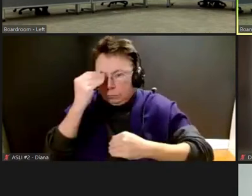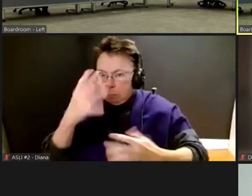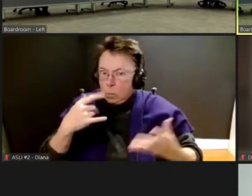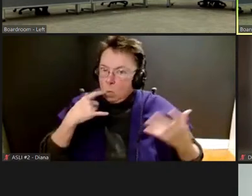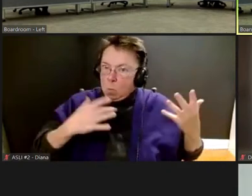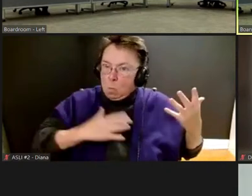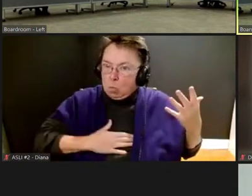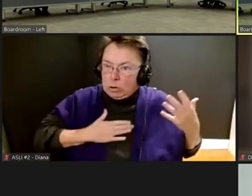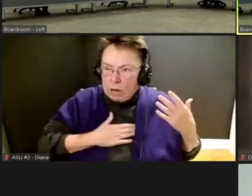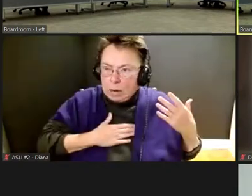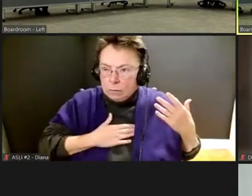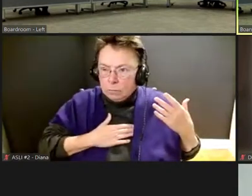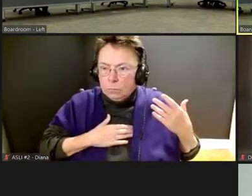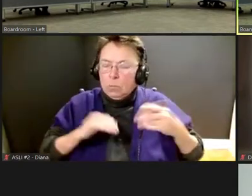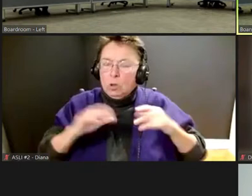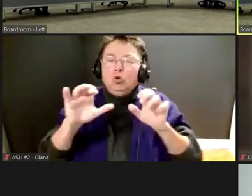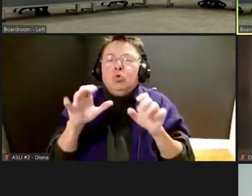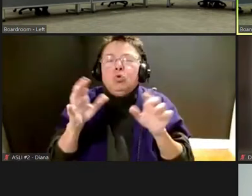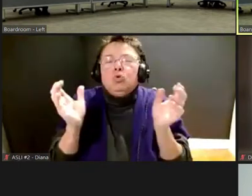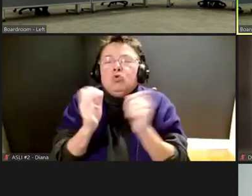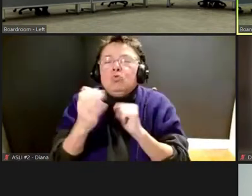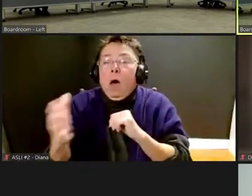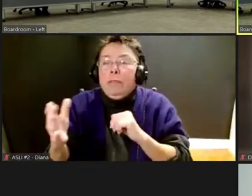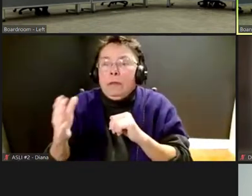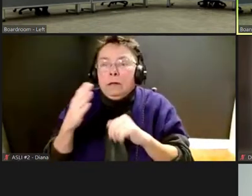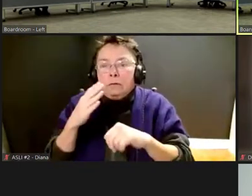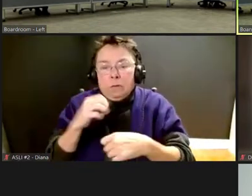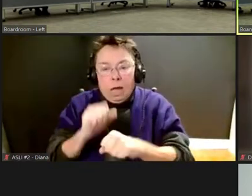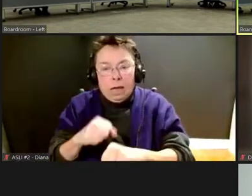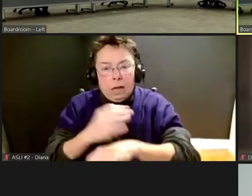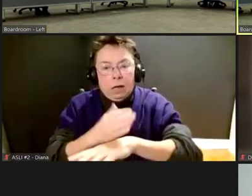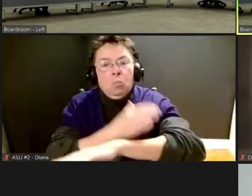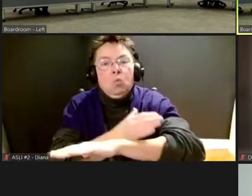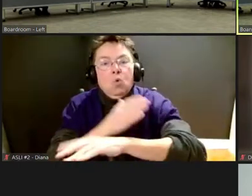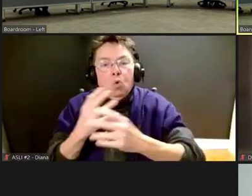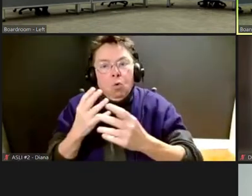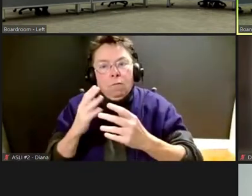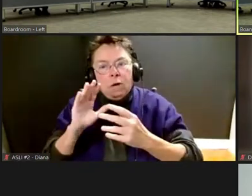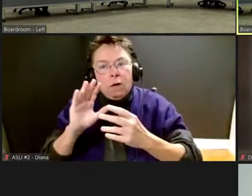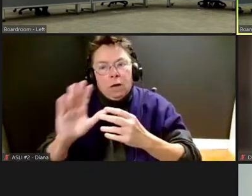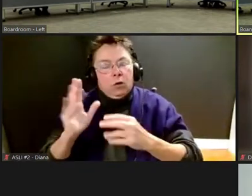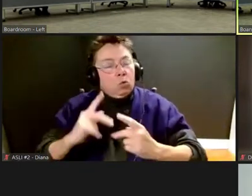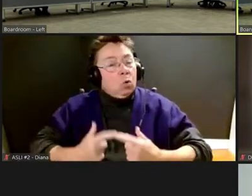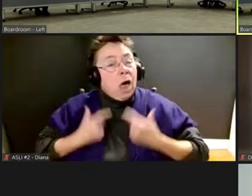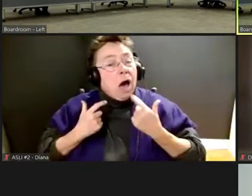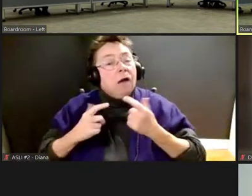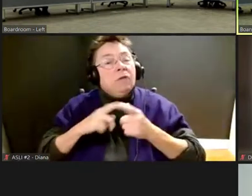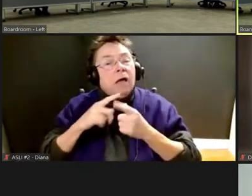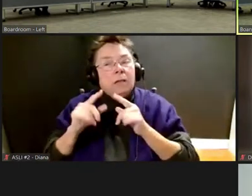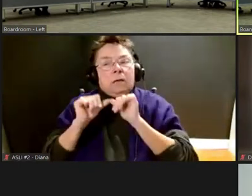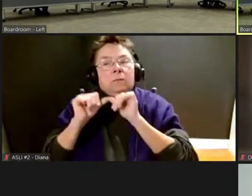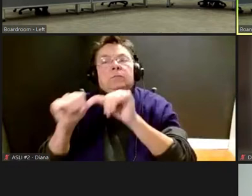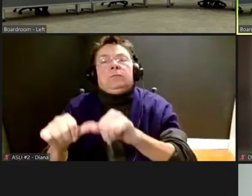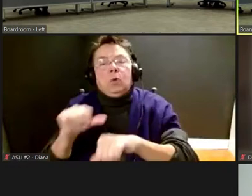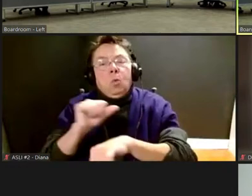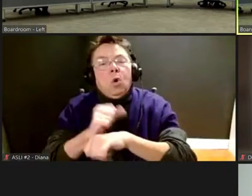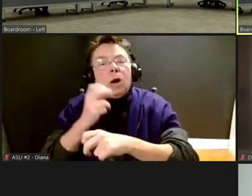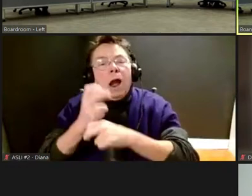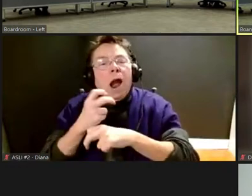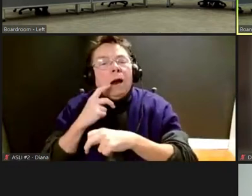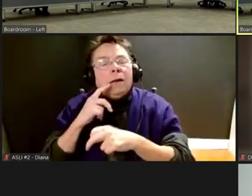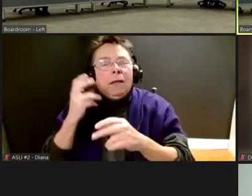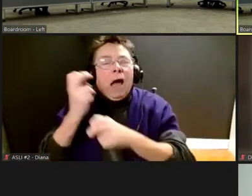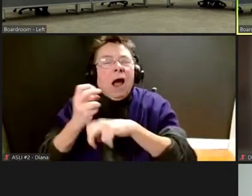them, to do the little things that can make a difference in people's lives, while continuing to work hard on the more difficult things